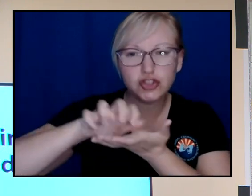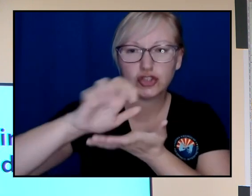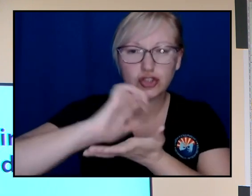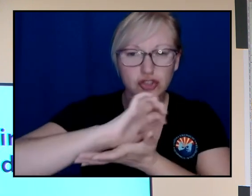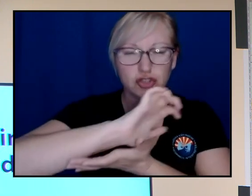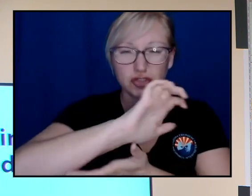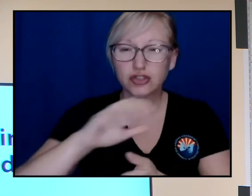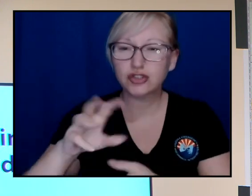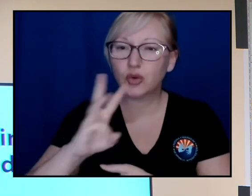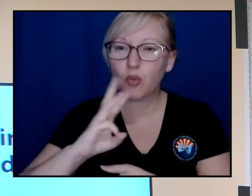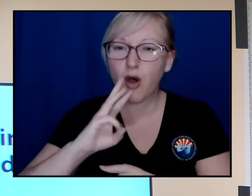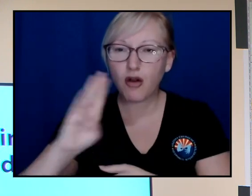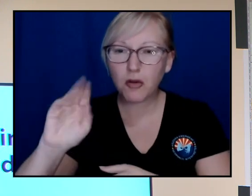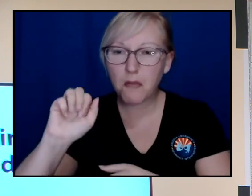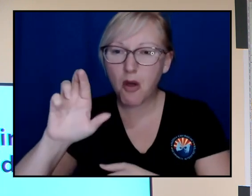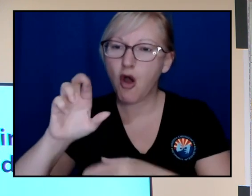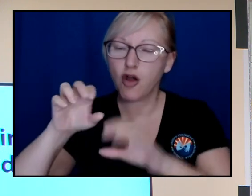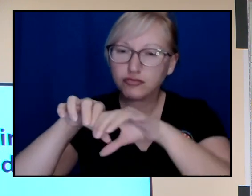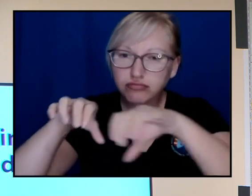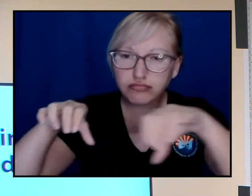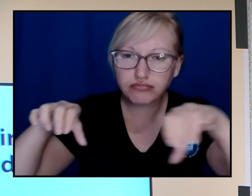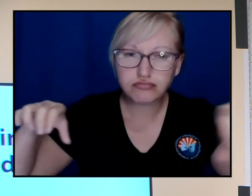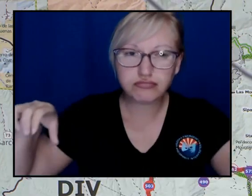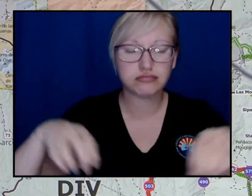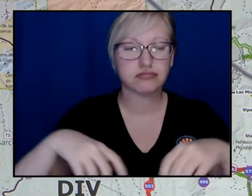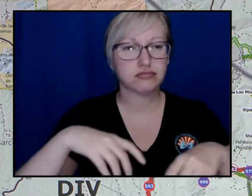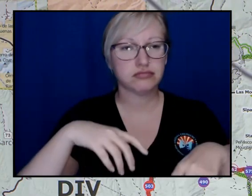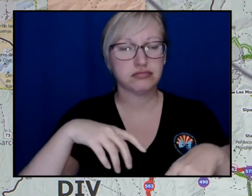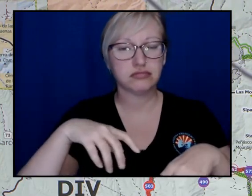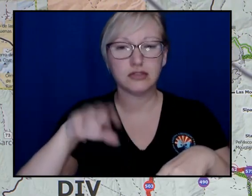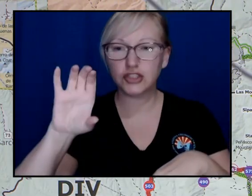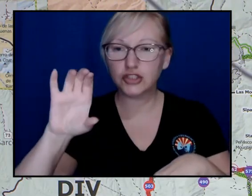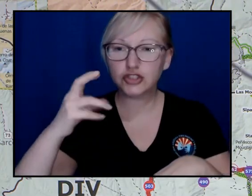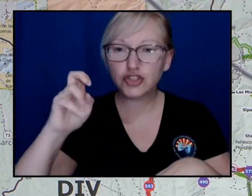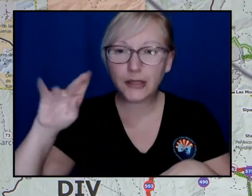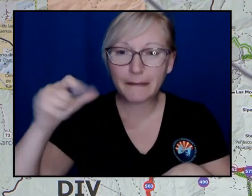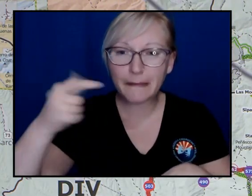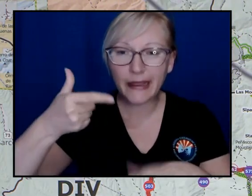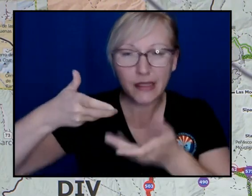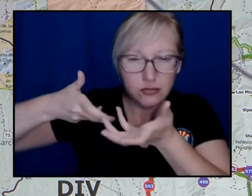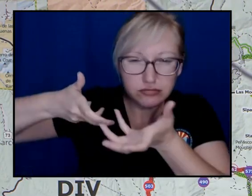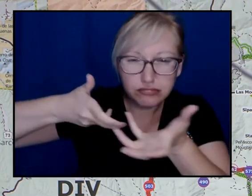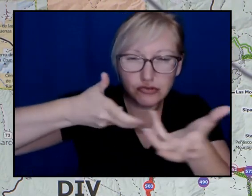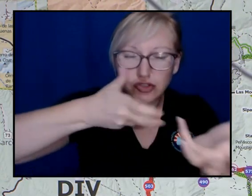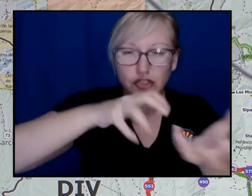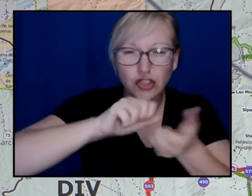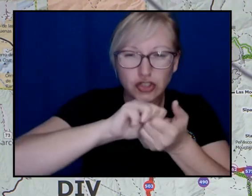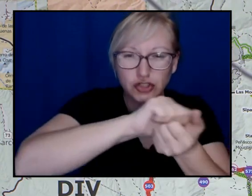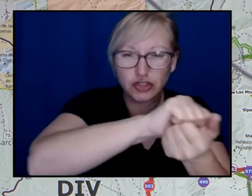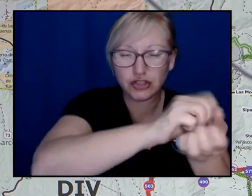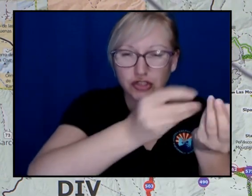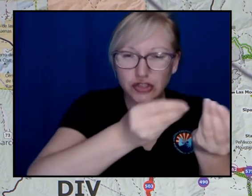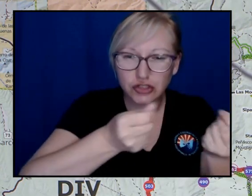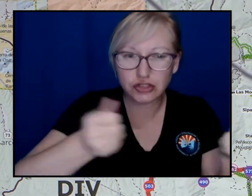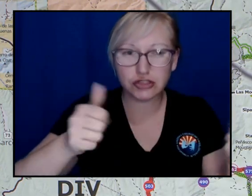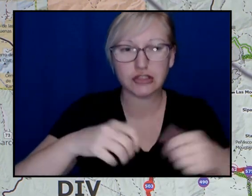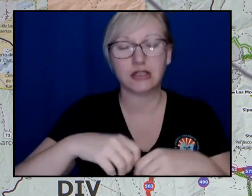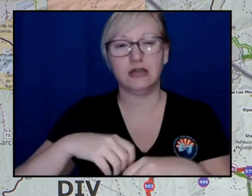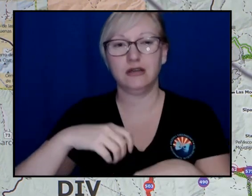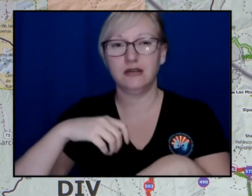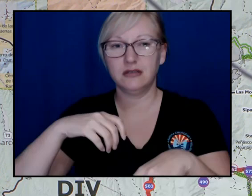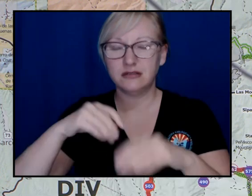chipping. Fence repair work, cleaning out some stock ponds. So all that work has been completed around the Chacon